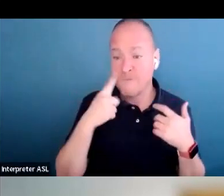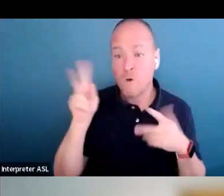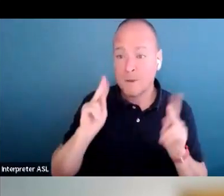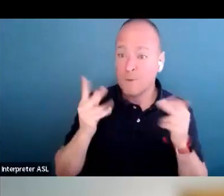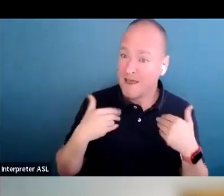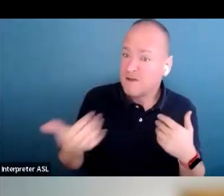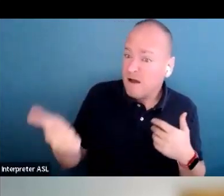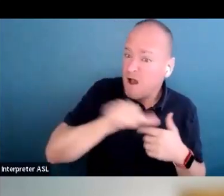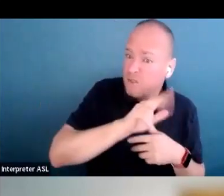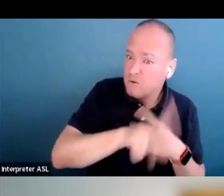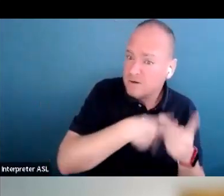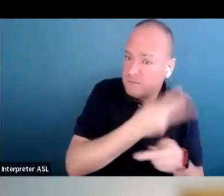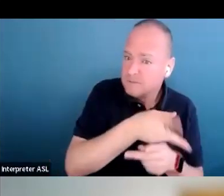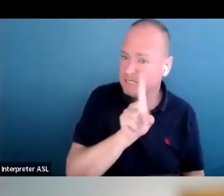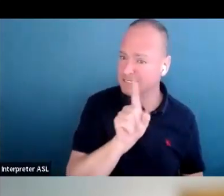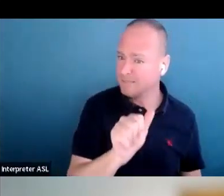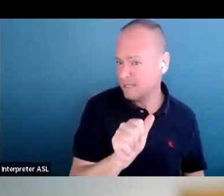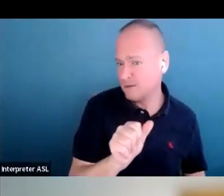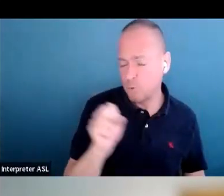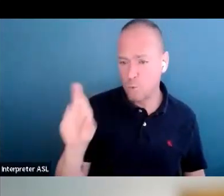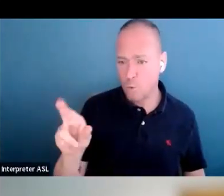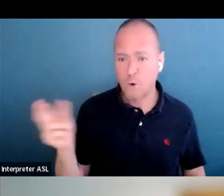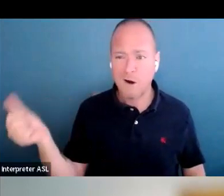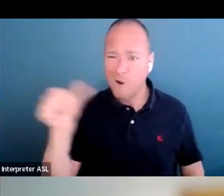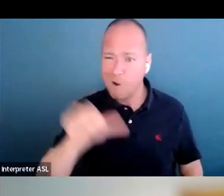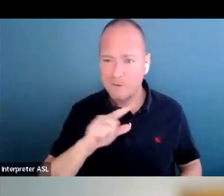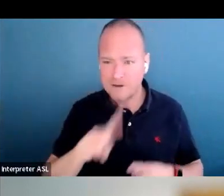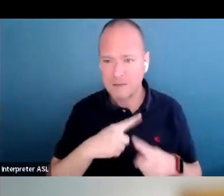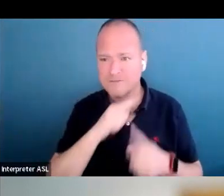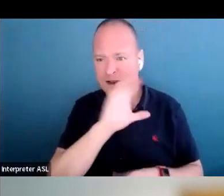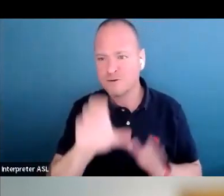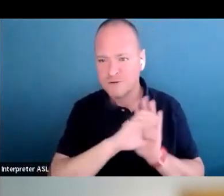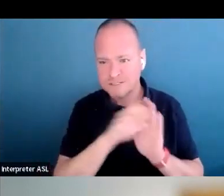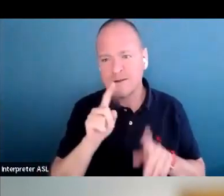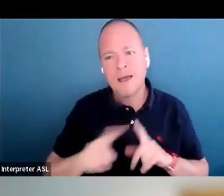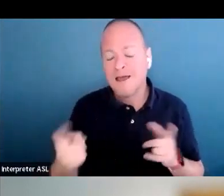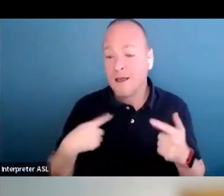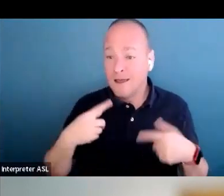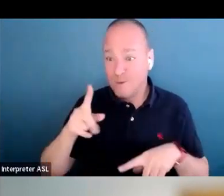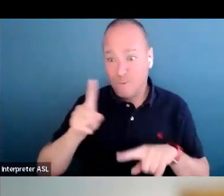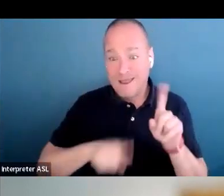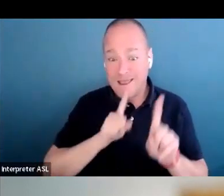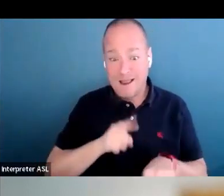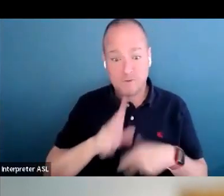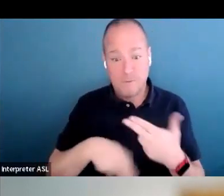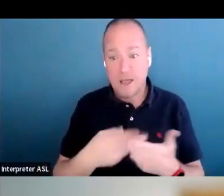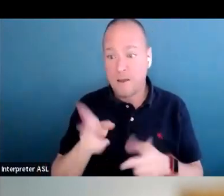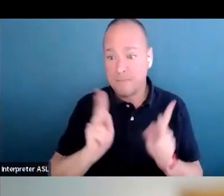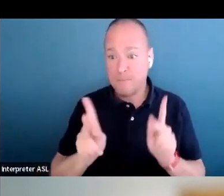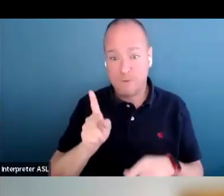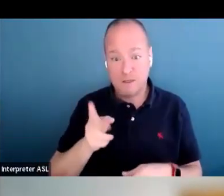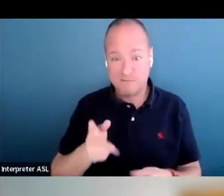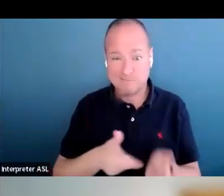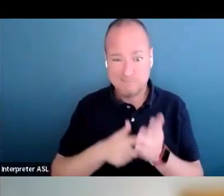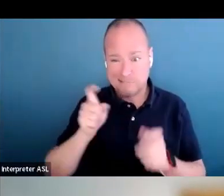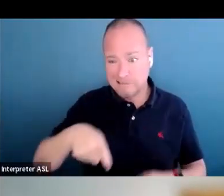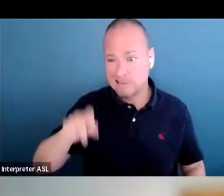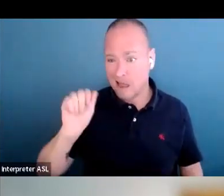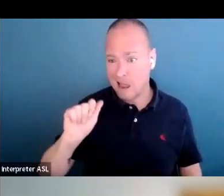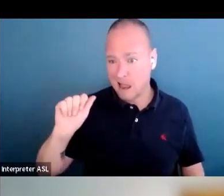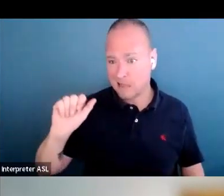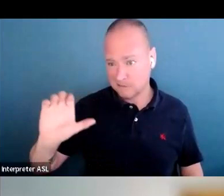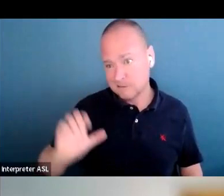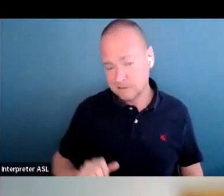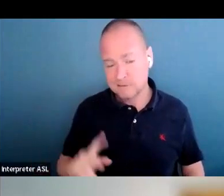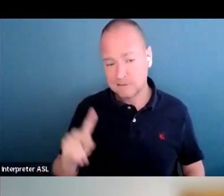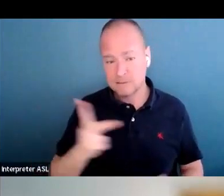types of disabilities or demographic characteristics. But we can't answer them about people who need AAC. This project